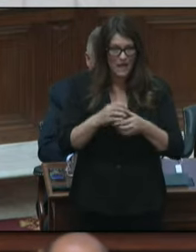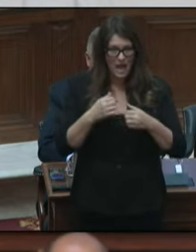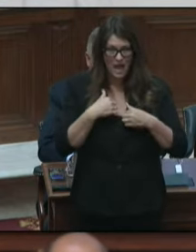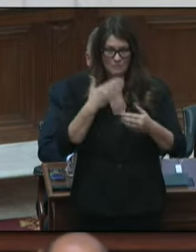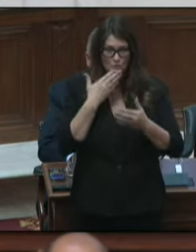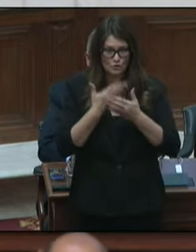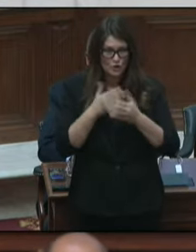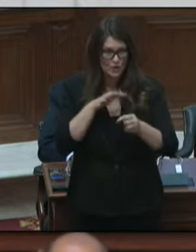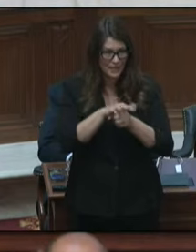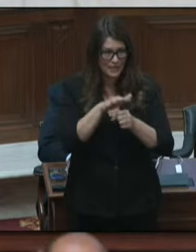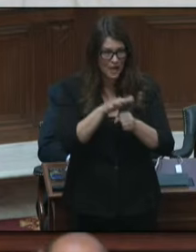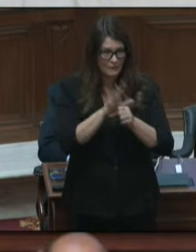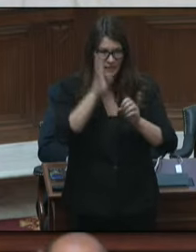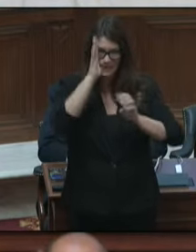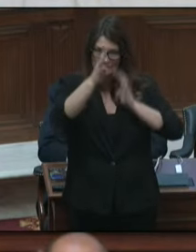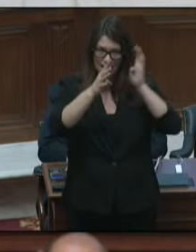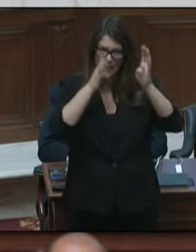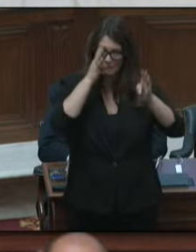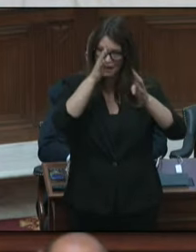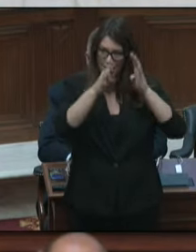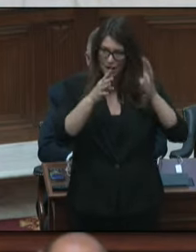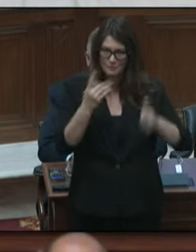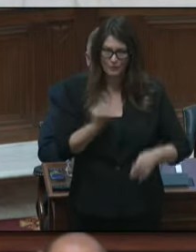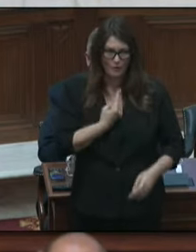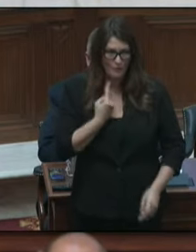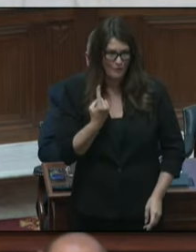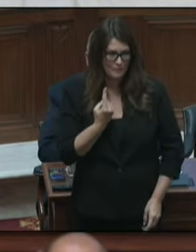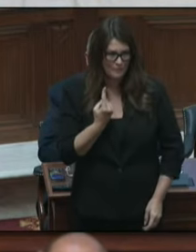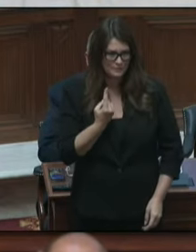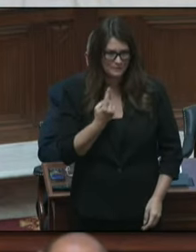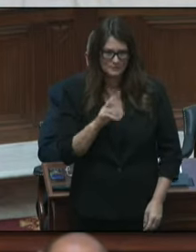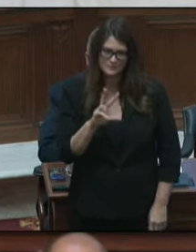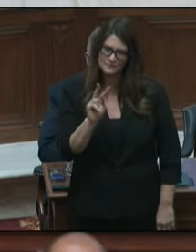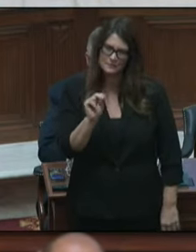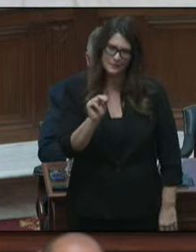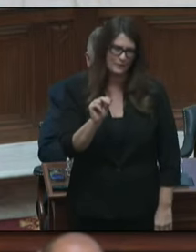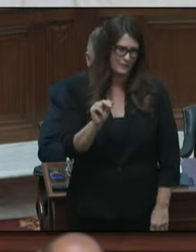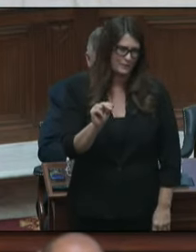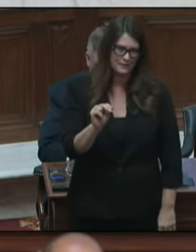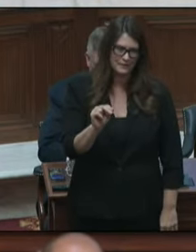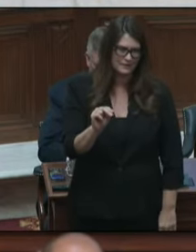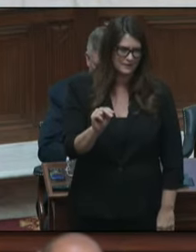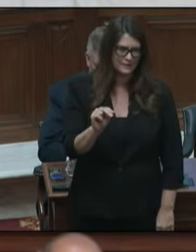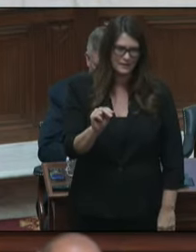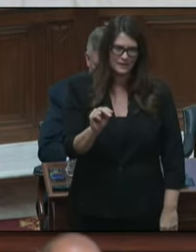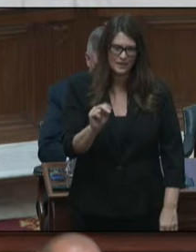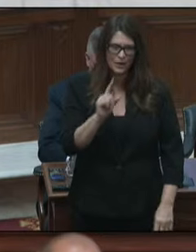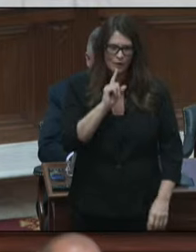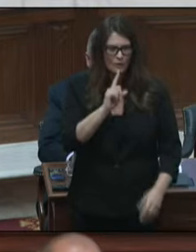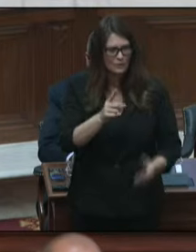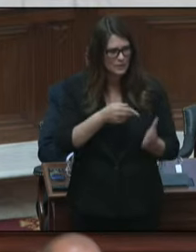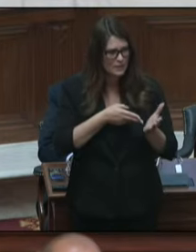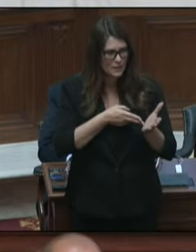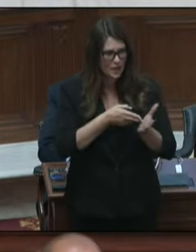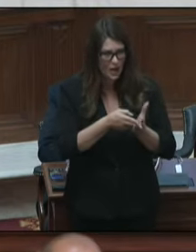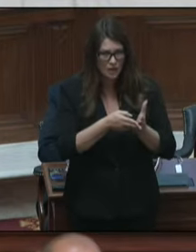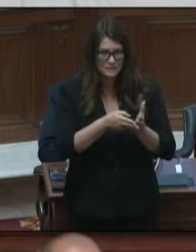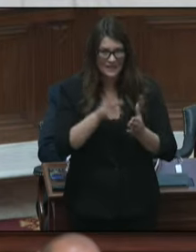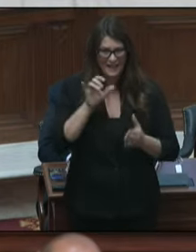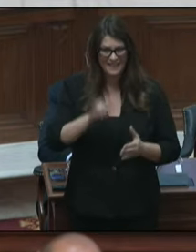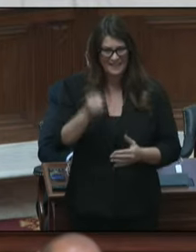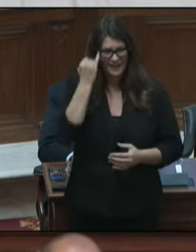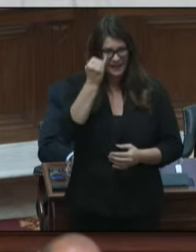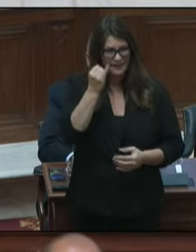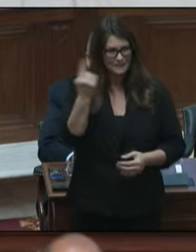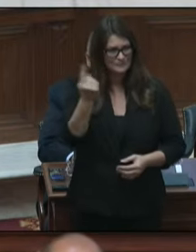enough to have come up with that idea? No way. No way. In all honesty, I was given that